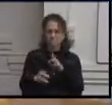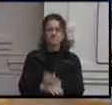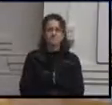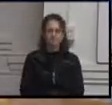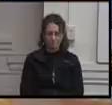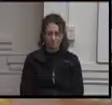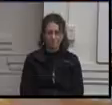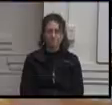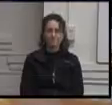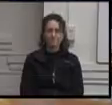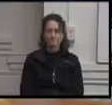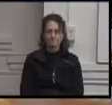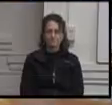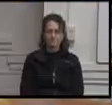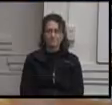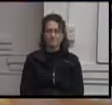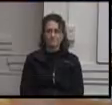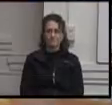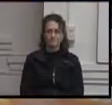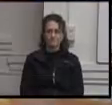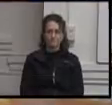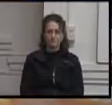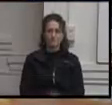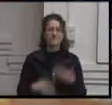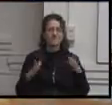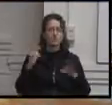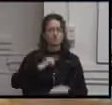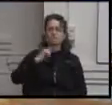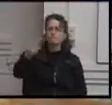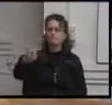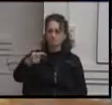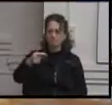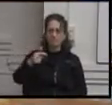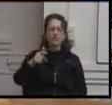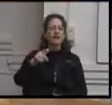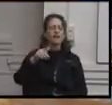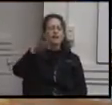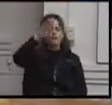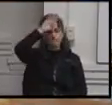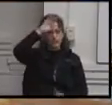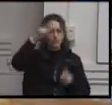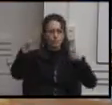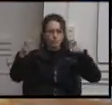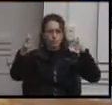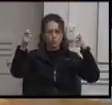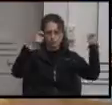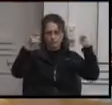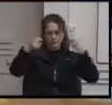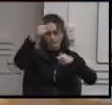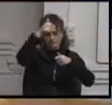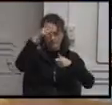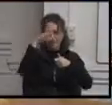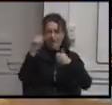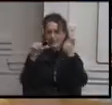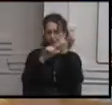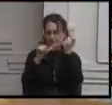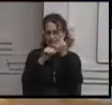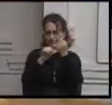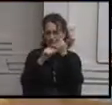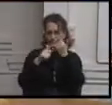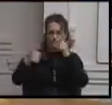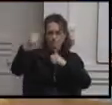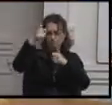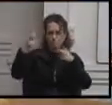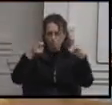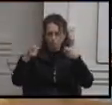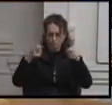And then we'll hear from Fire Chief and Assistant Fire Chief, and then from Patrick as well. Over the